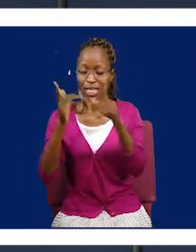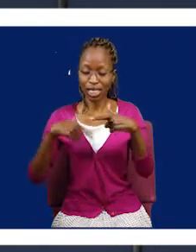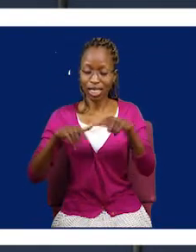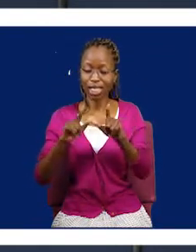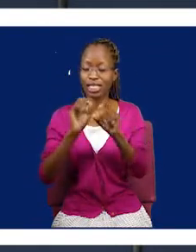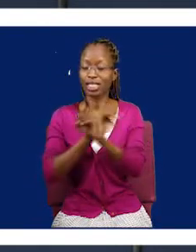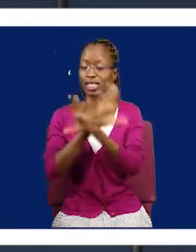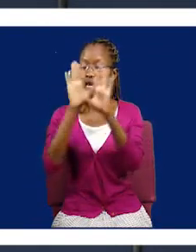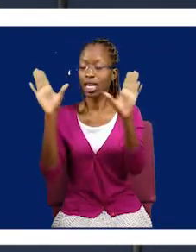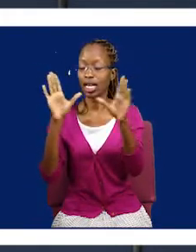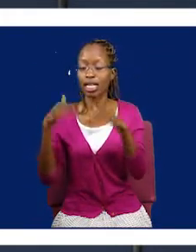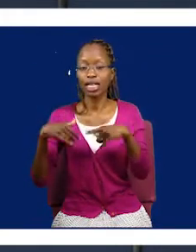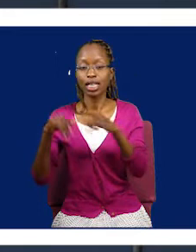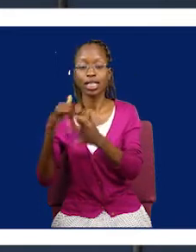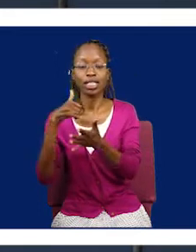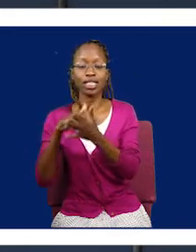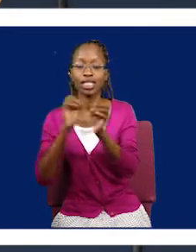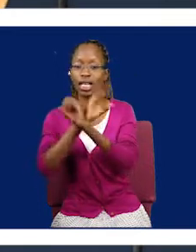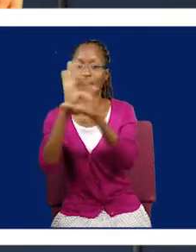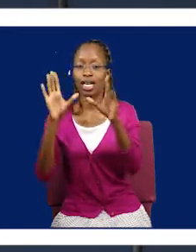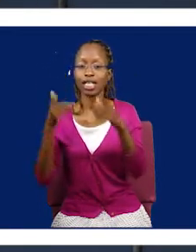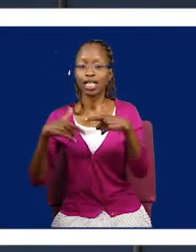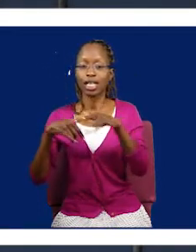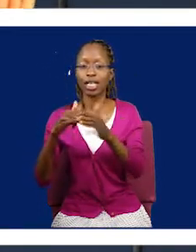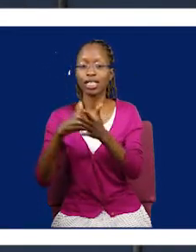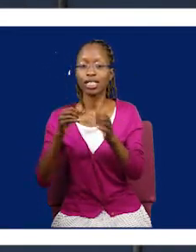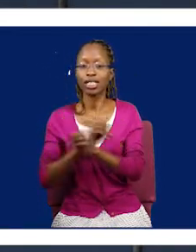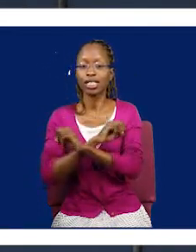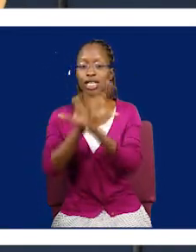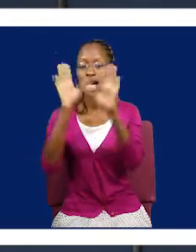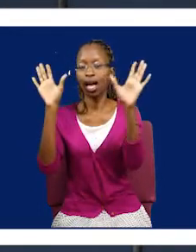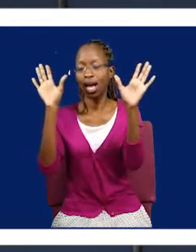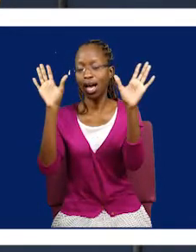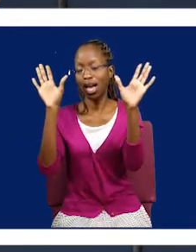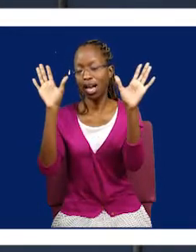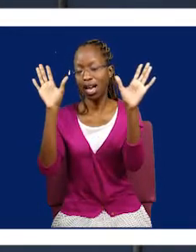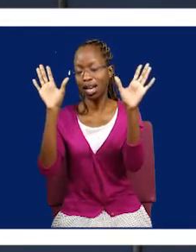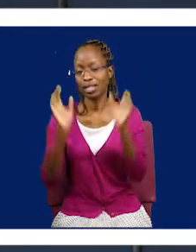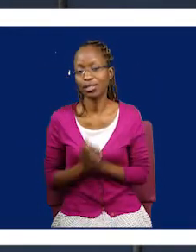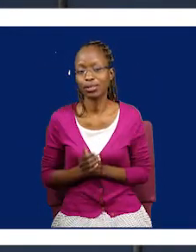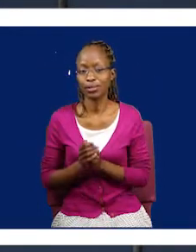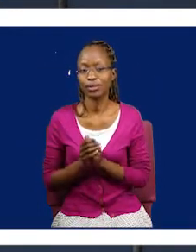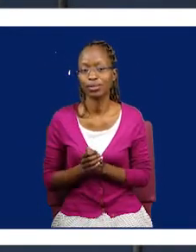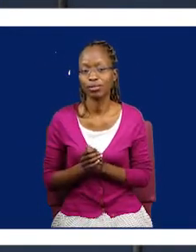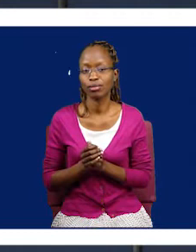it shine, let it shine, let it shine, let it